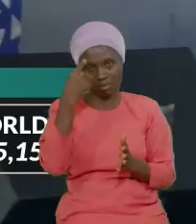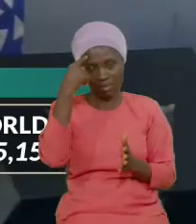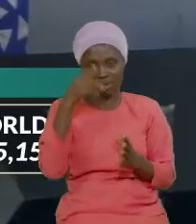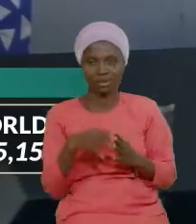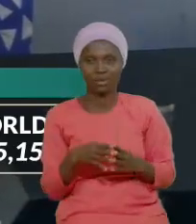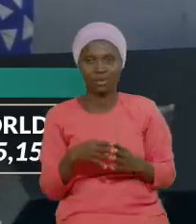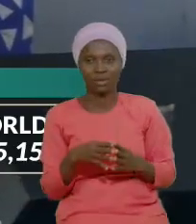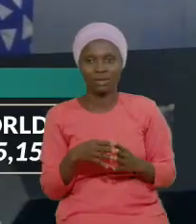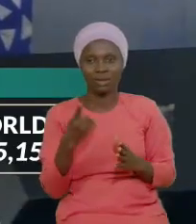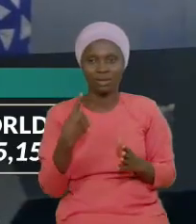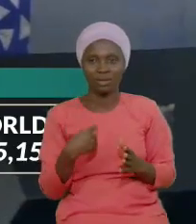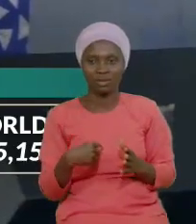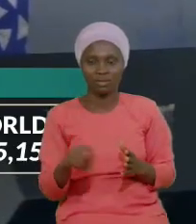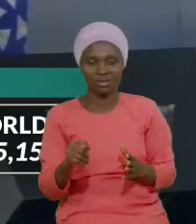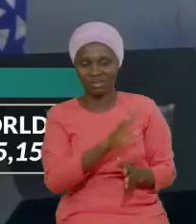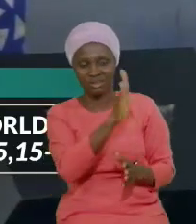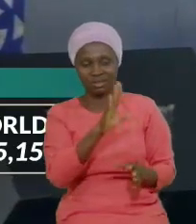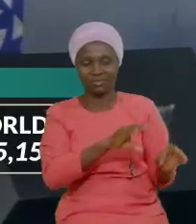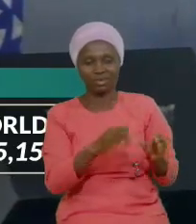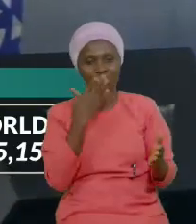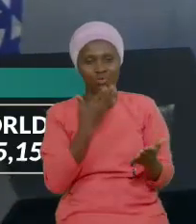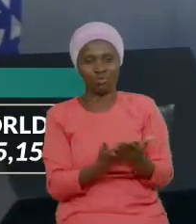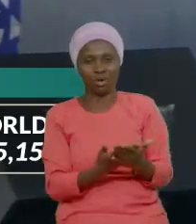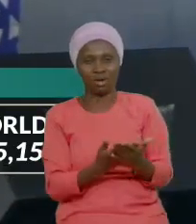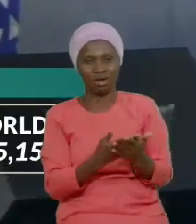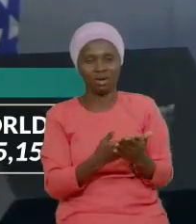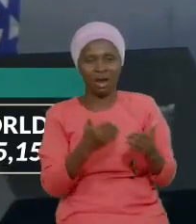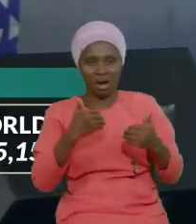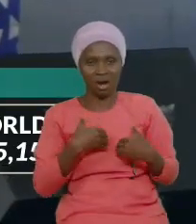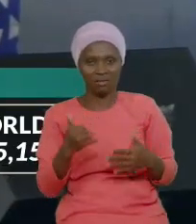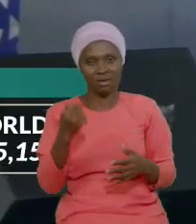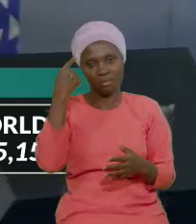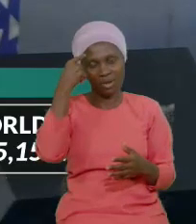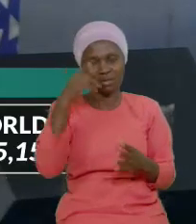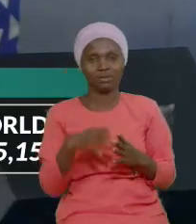They never do wells, they have a mind.